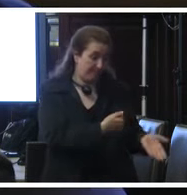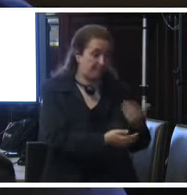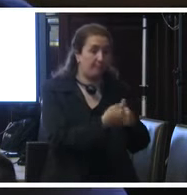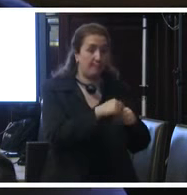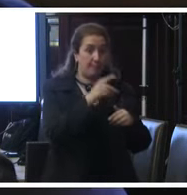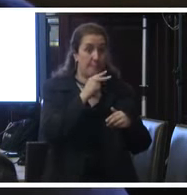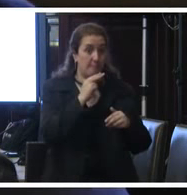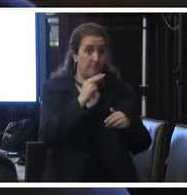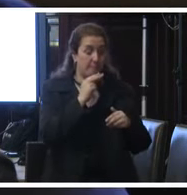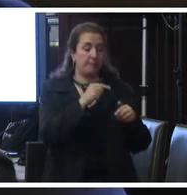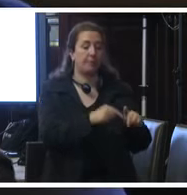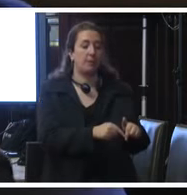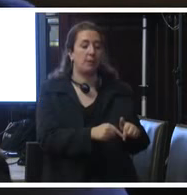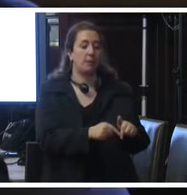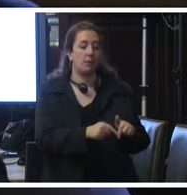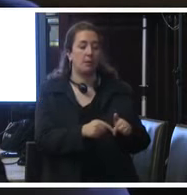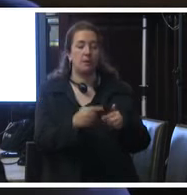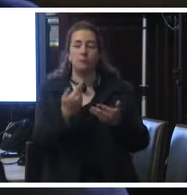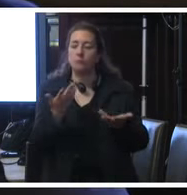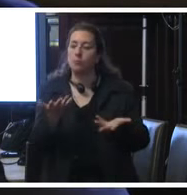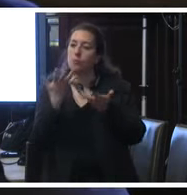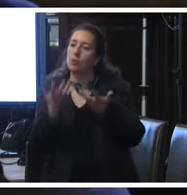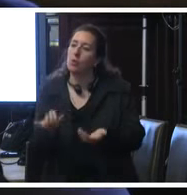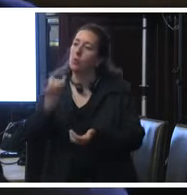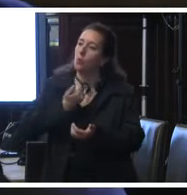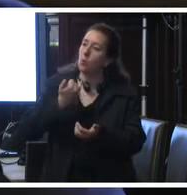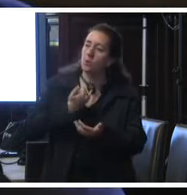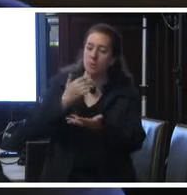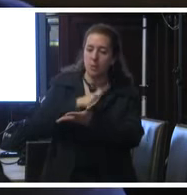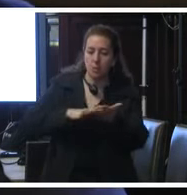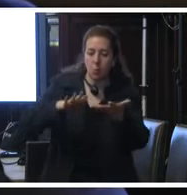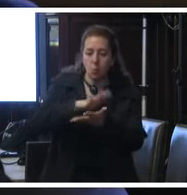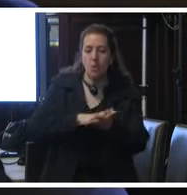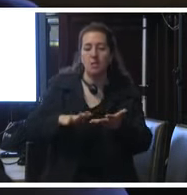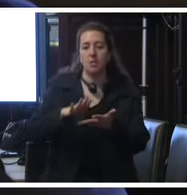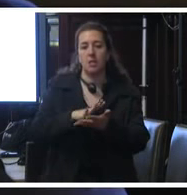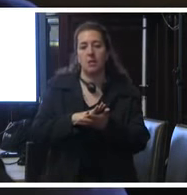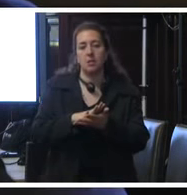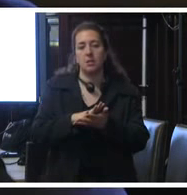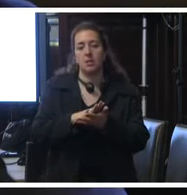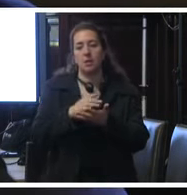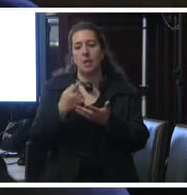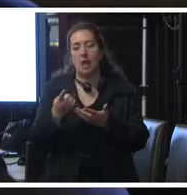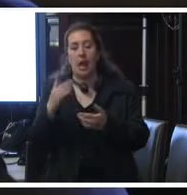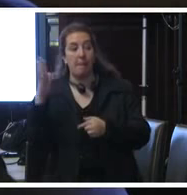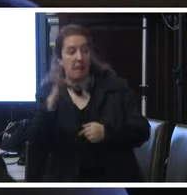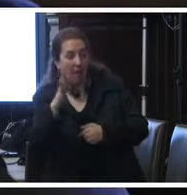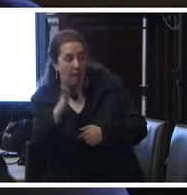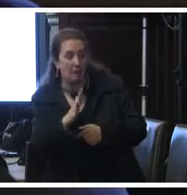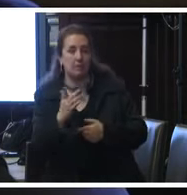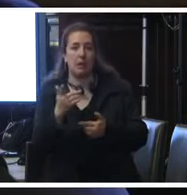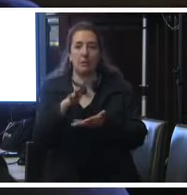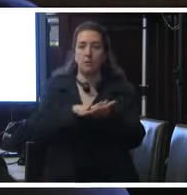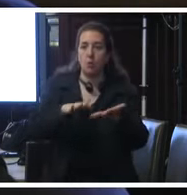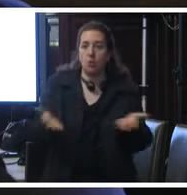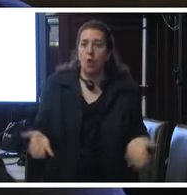about the extractive industries. We would ask you to please let us know under which specific circumstances